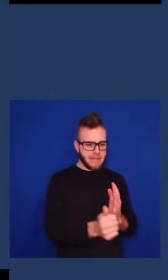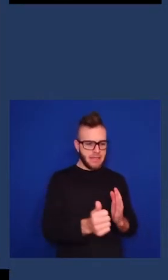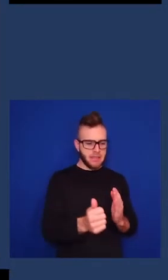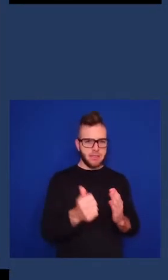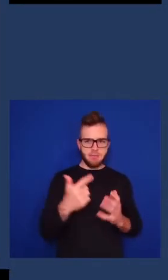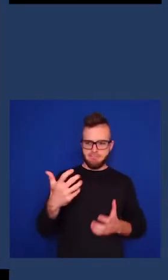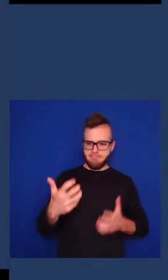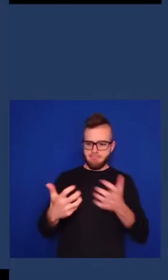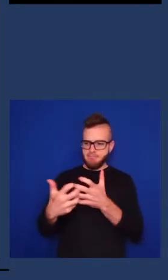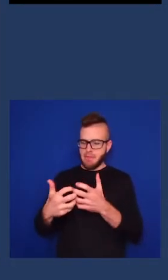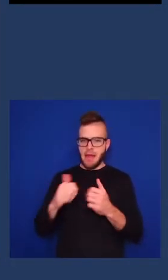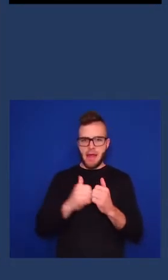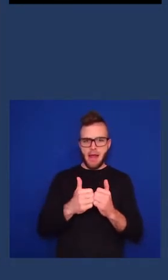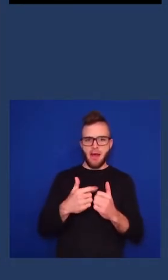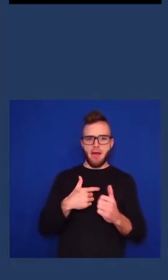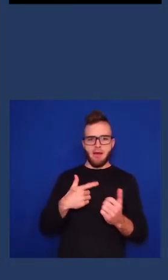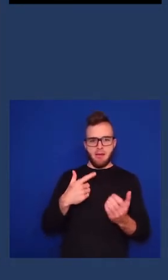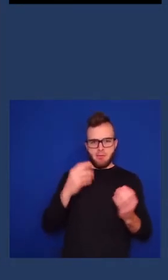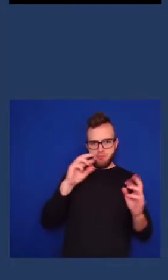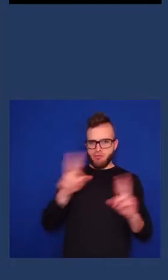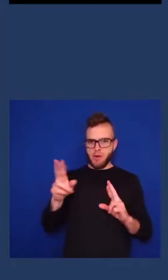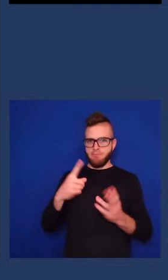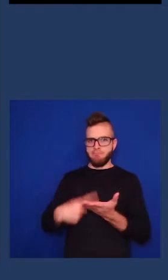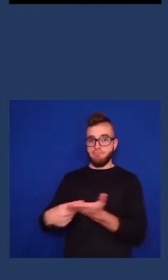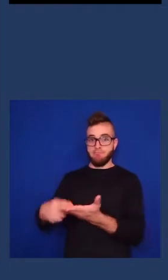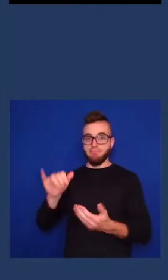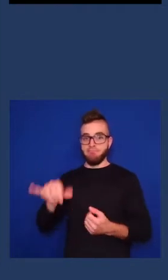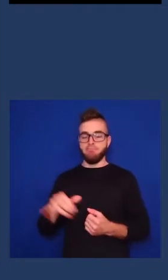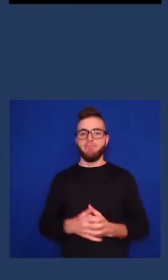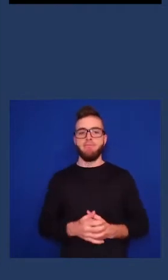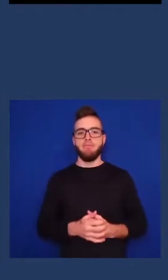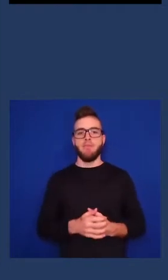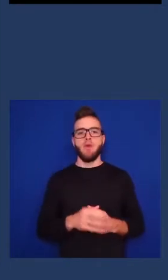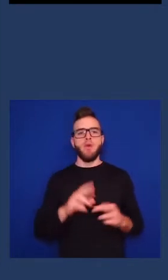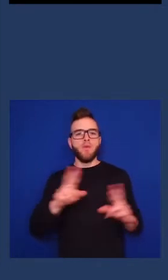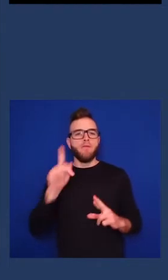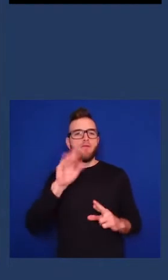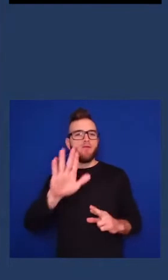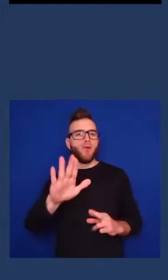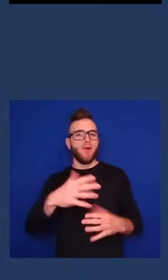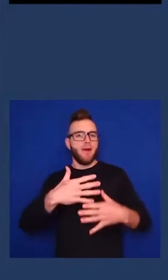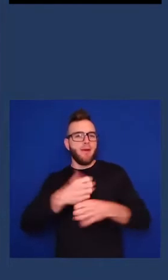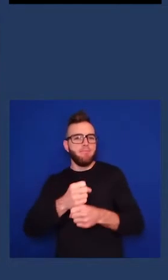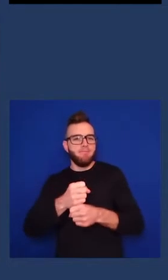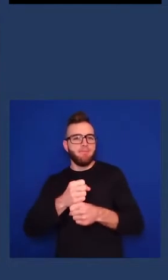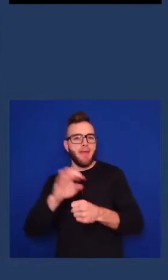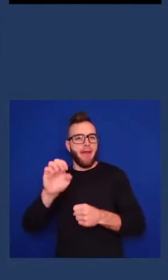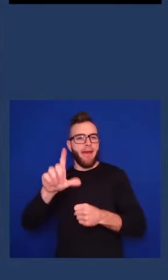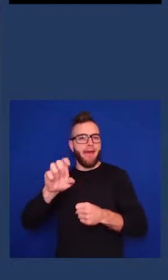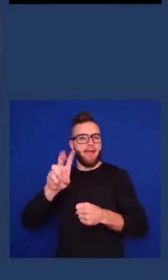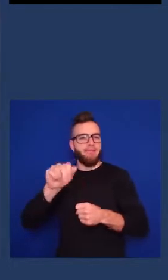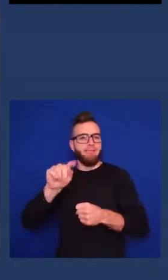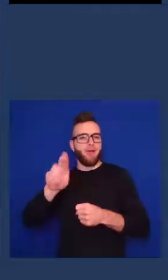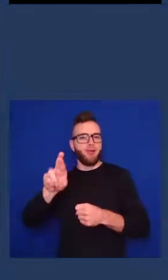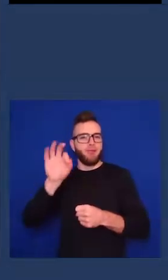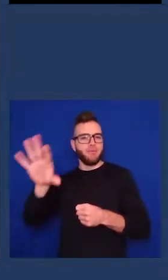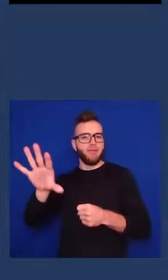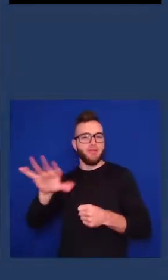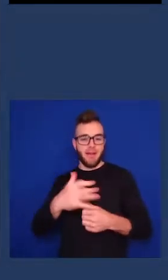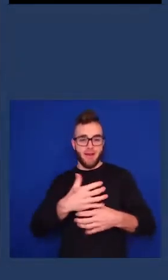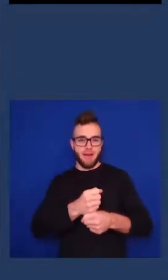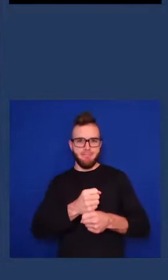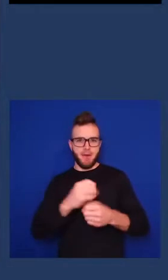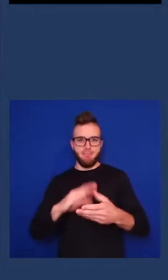company and the position in which you're applying for. Have your elevator pitch ready. An elevator pitch is a great